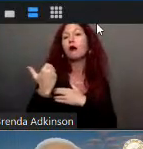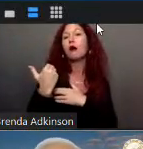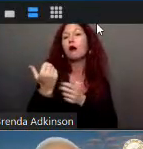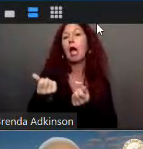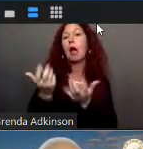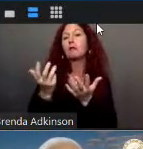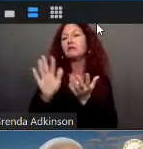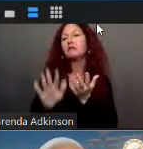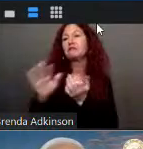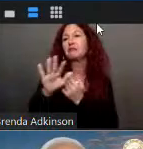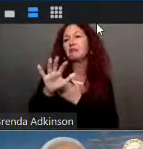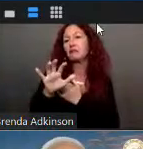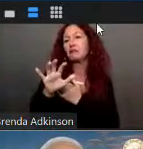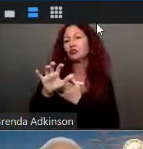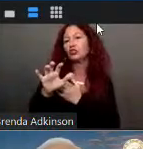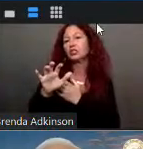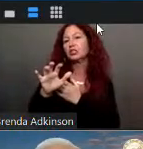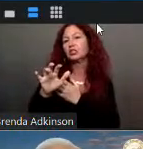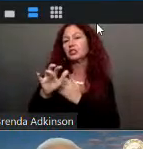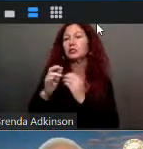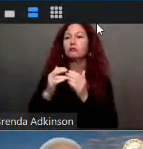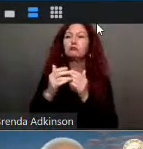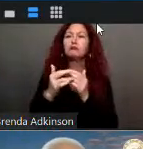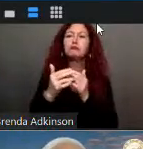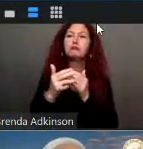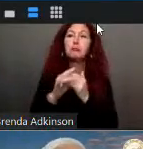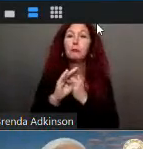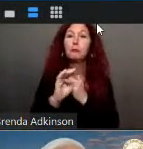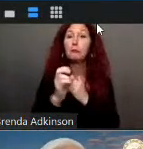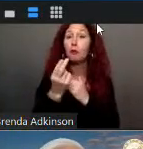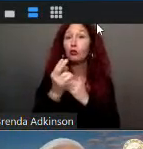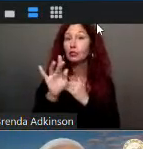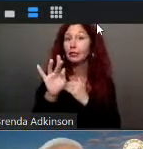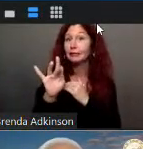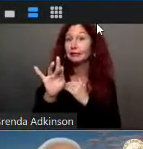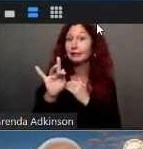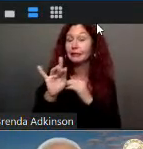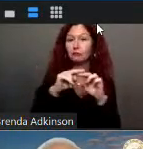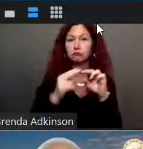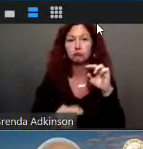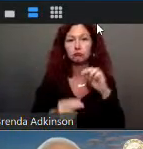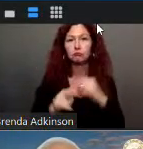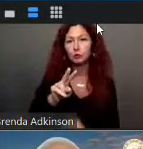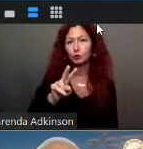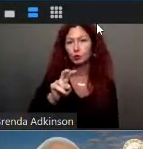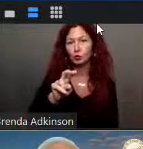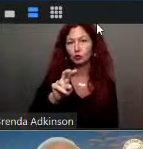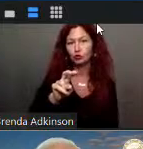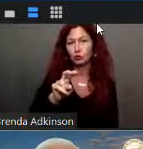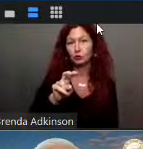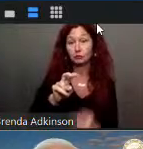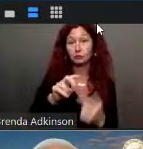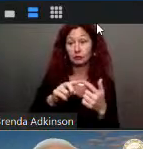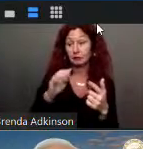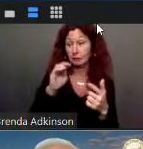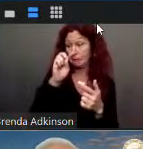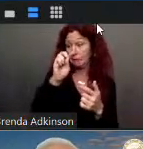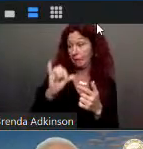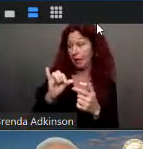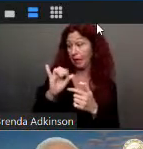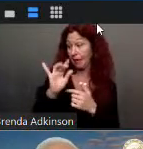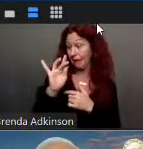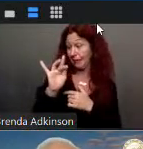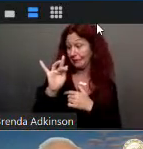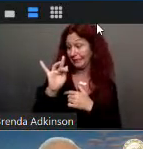May 18th, the positives were a bit over 200 cases. But after May 18th, the positives had grown almost fivefold to